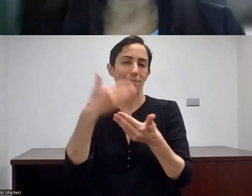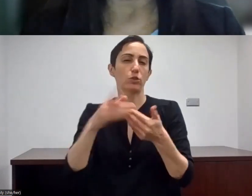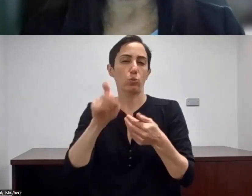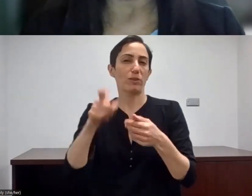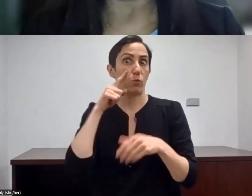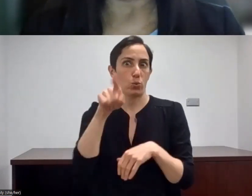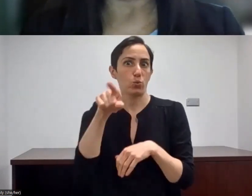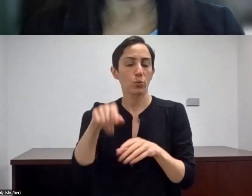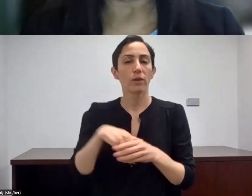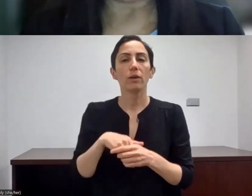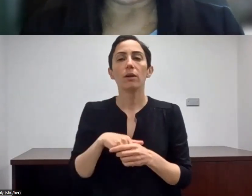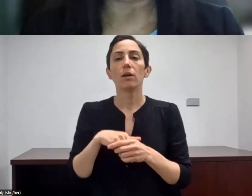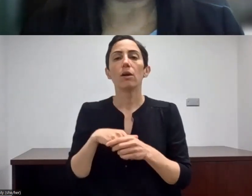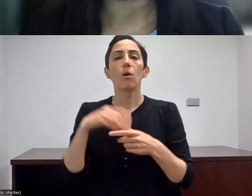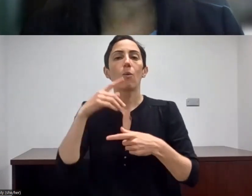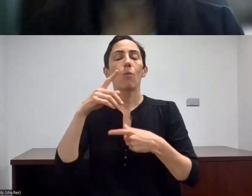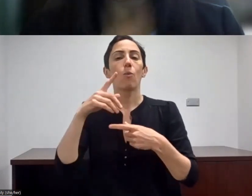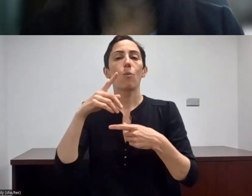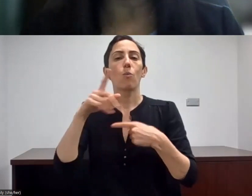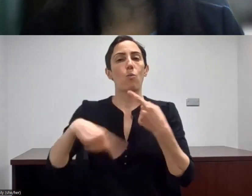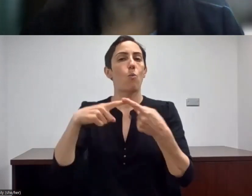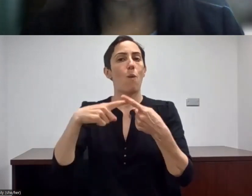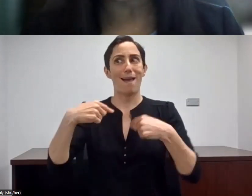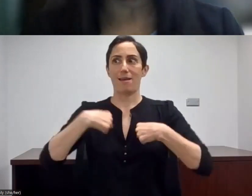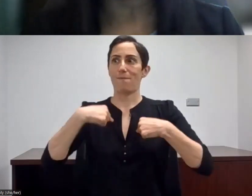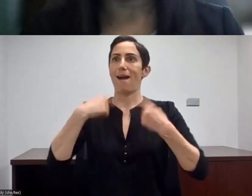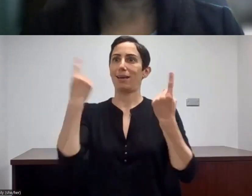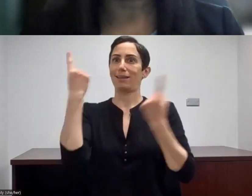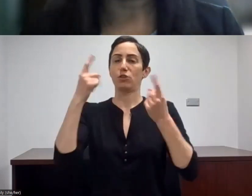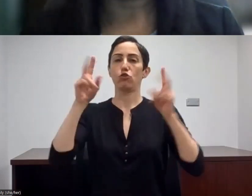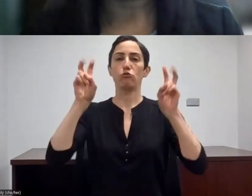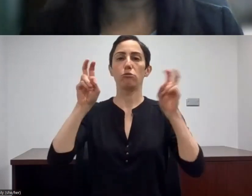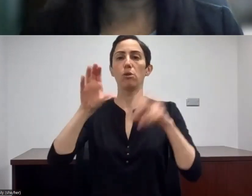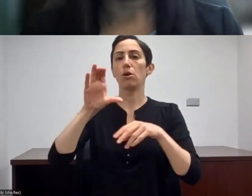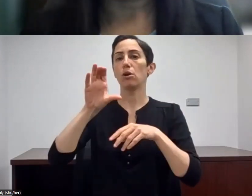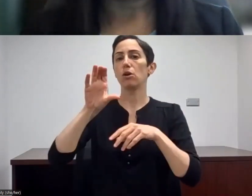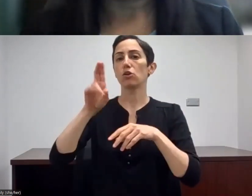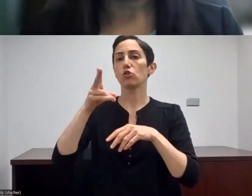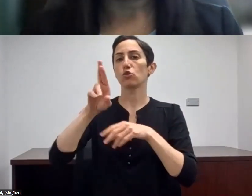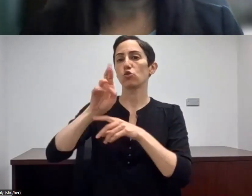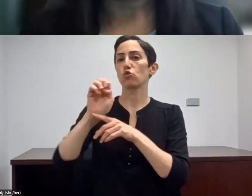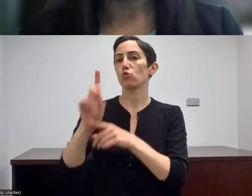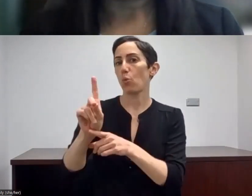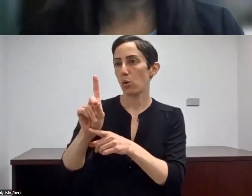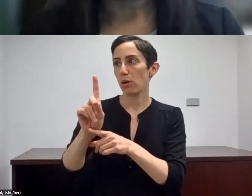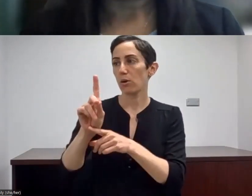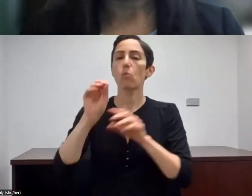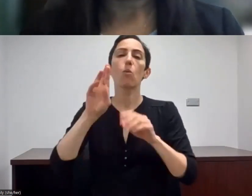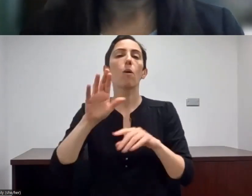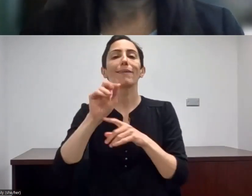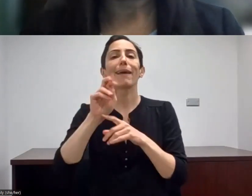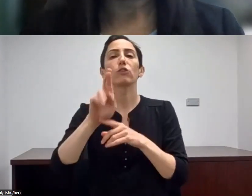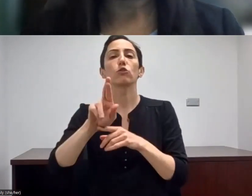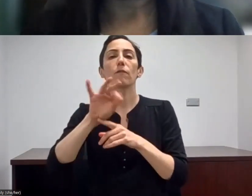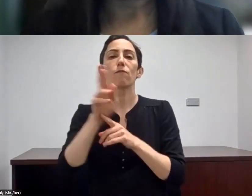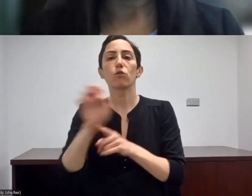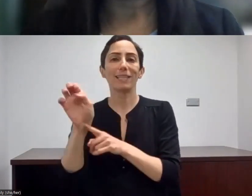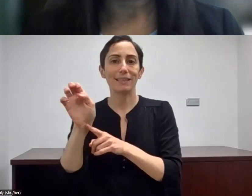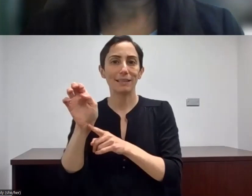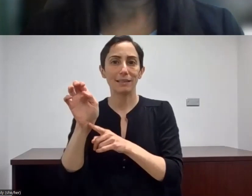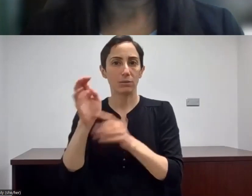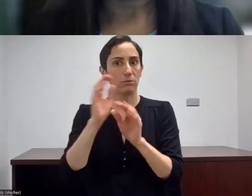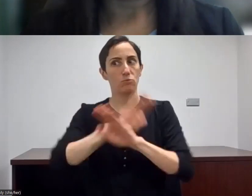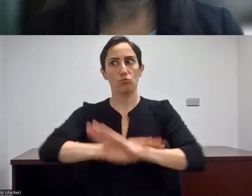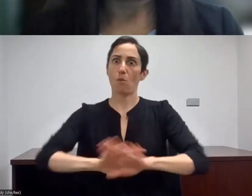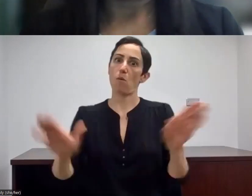I considered cured or cancer-free? That's a great question. So I think it's very